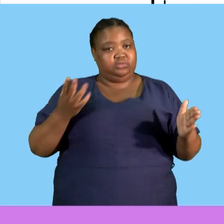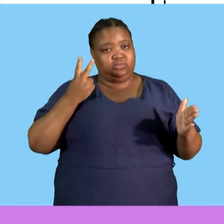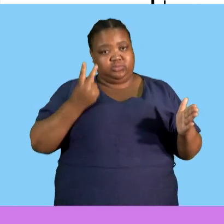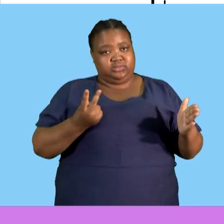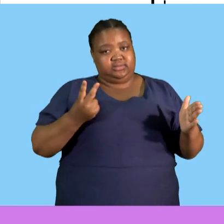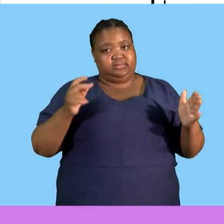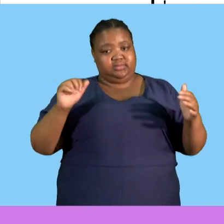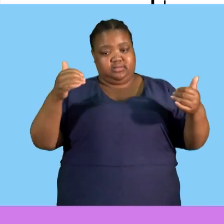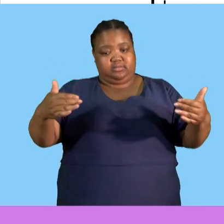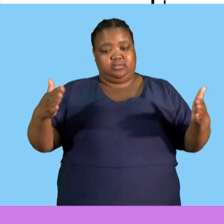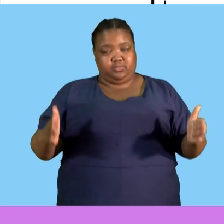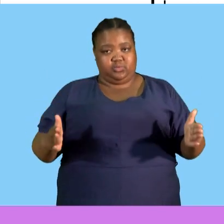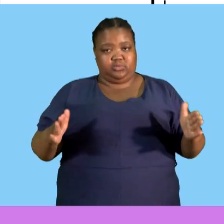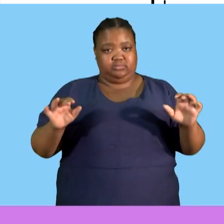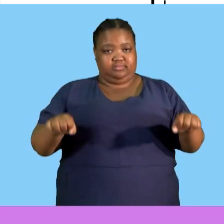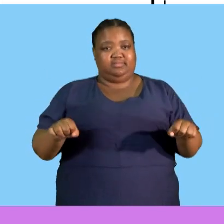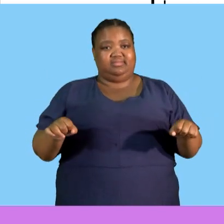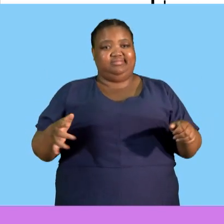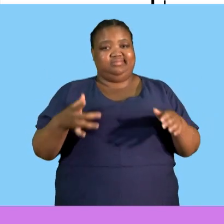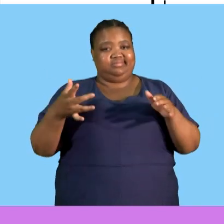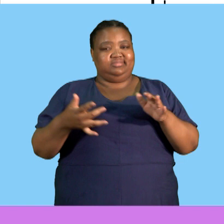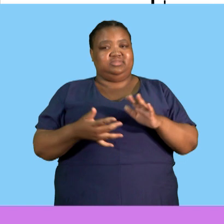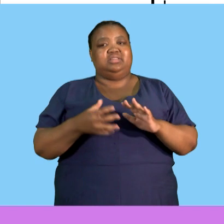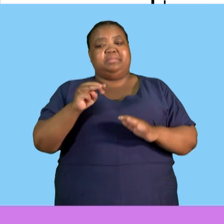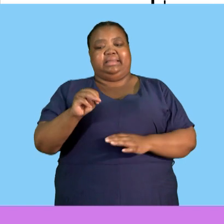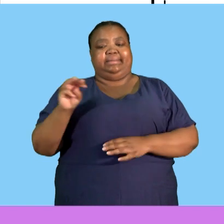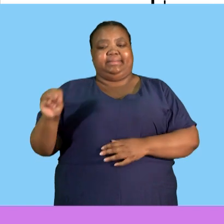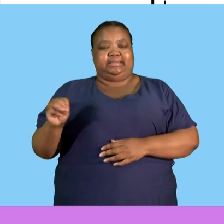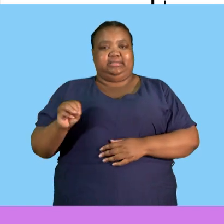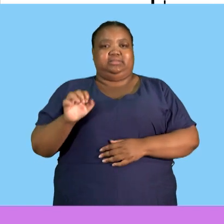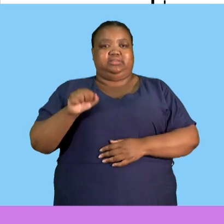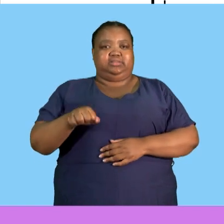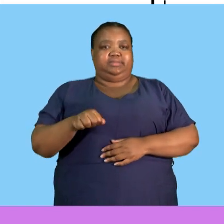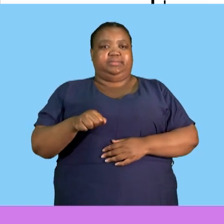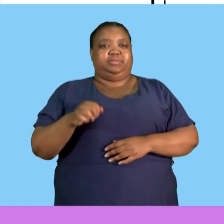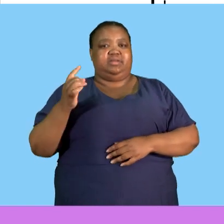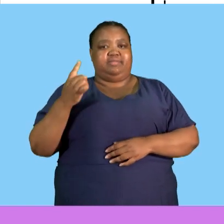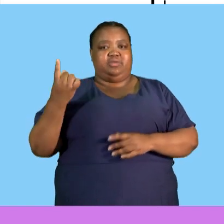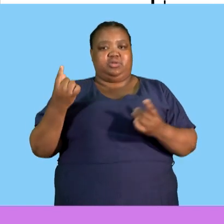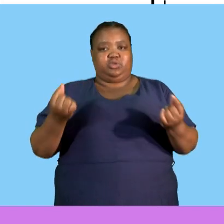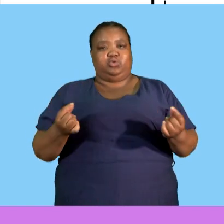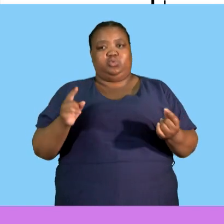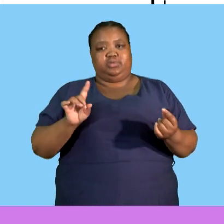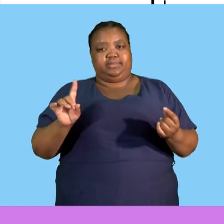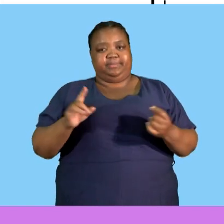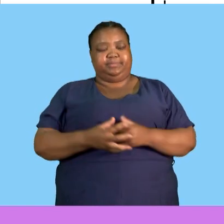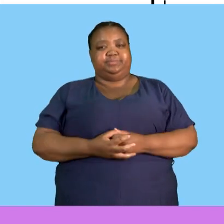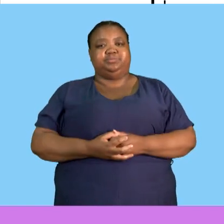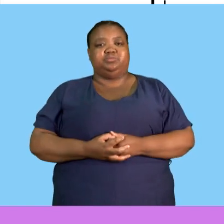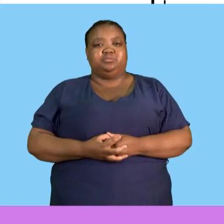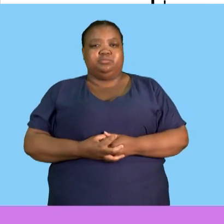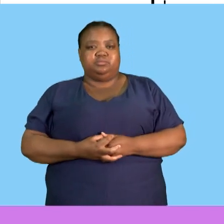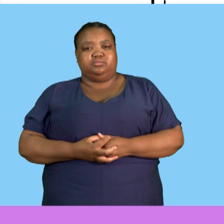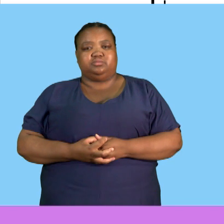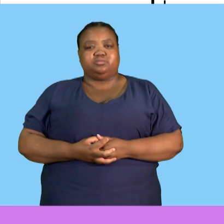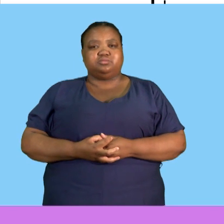look at the box, can you see here, the dimension of the box is indicated in millimeters. So what will I first